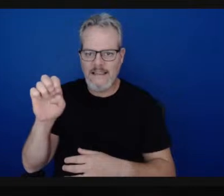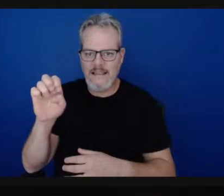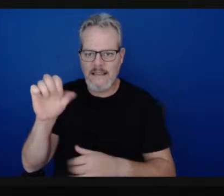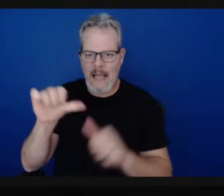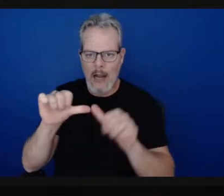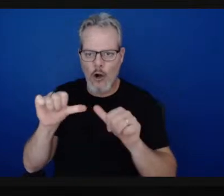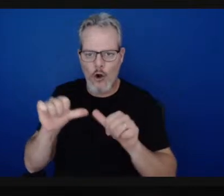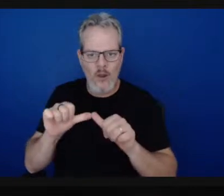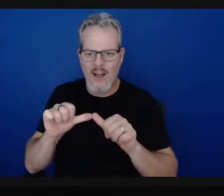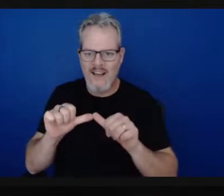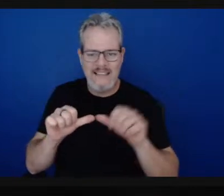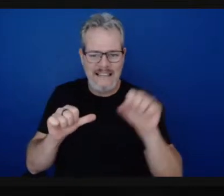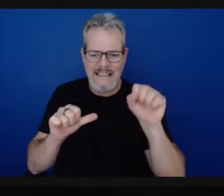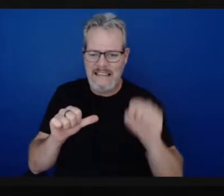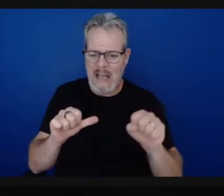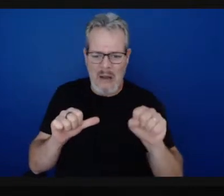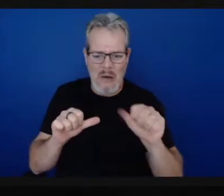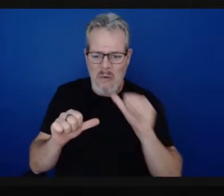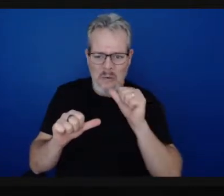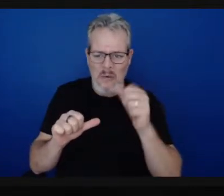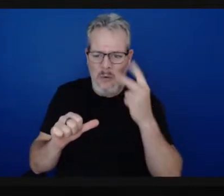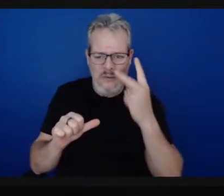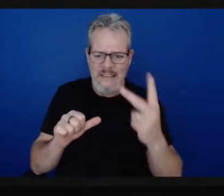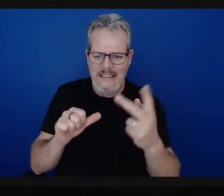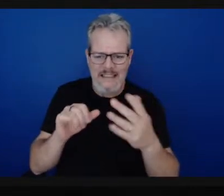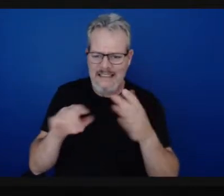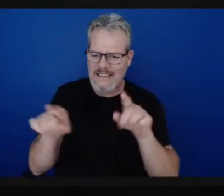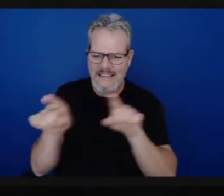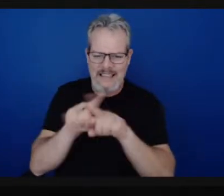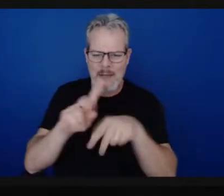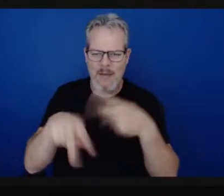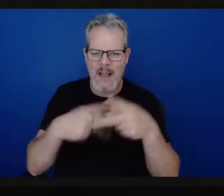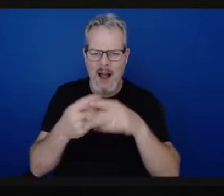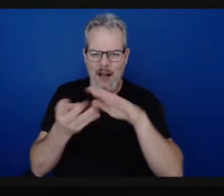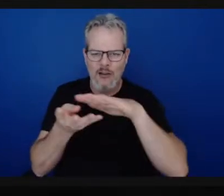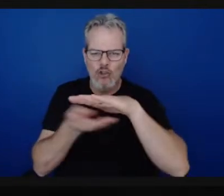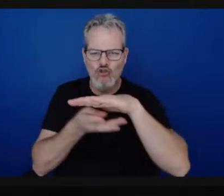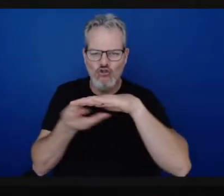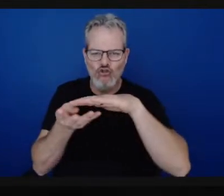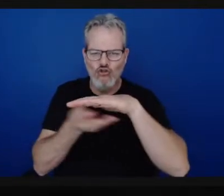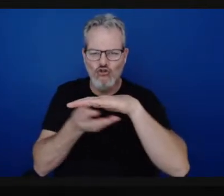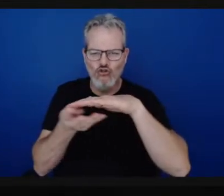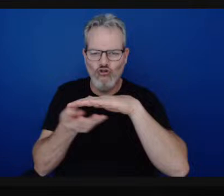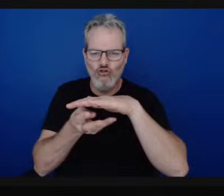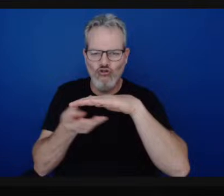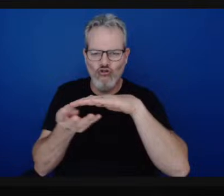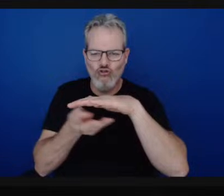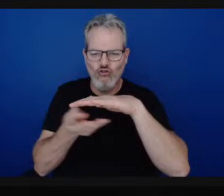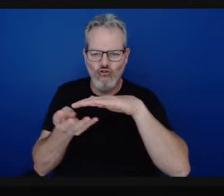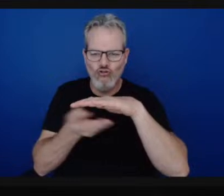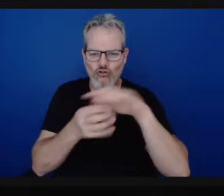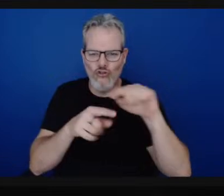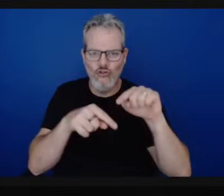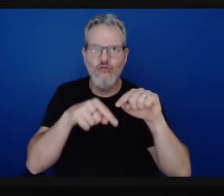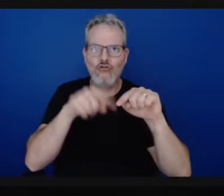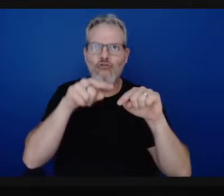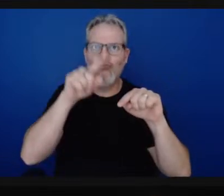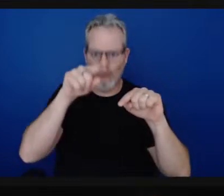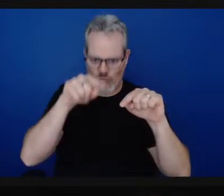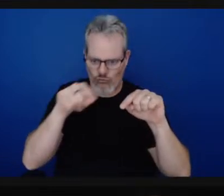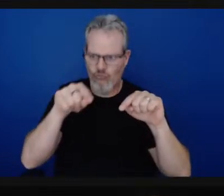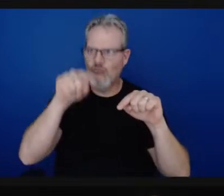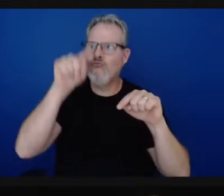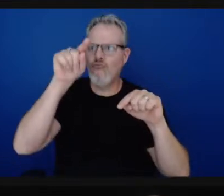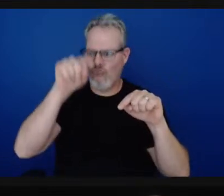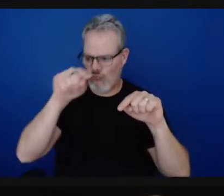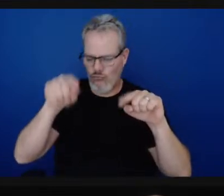see that sign of magma pushing its way in and flaring a whole range of depths in a short